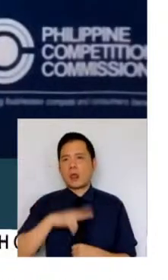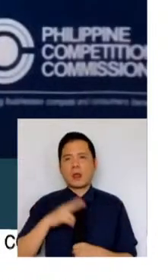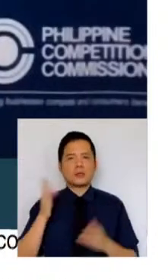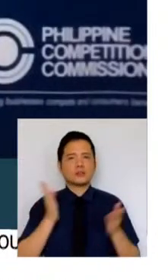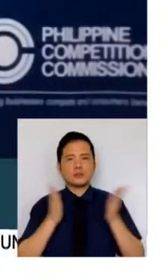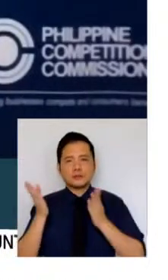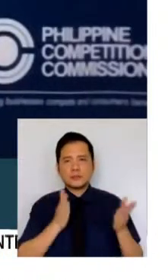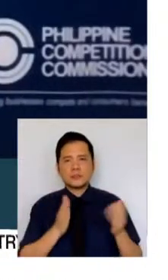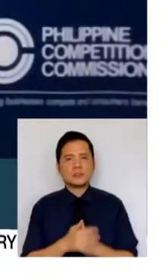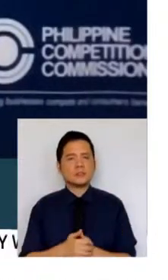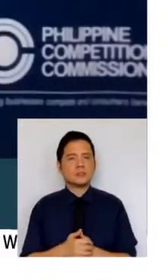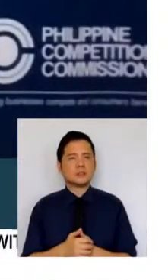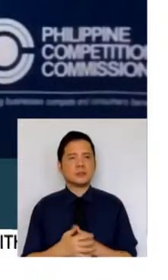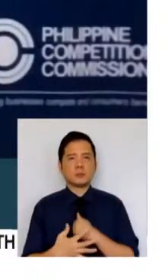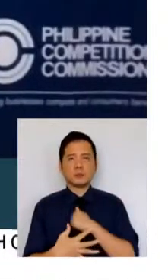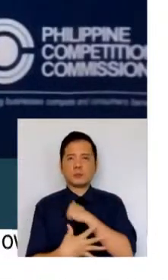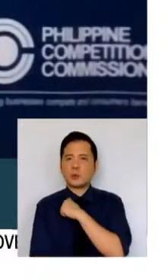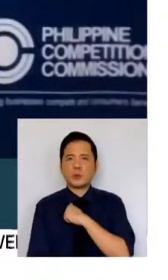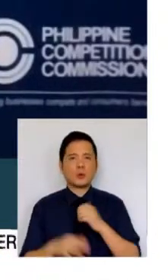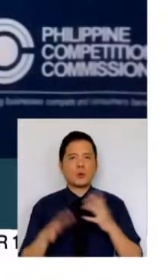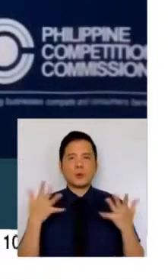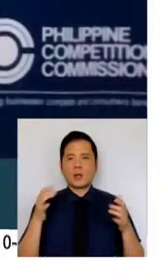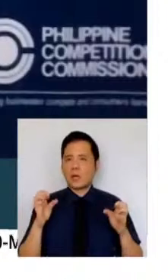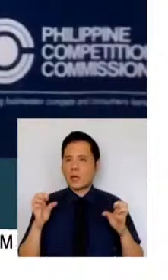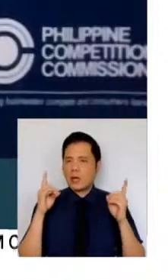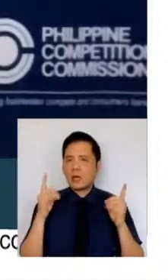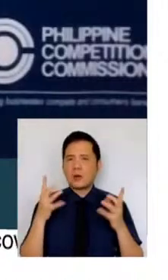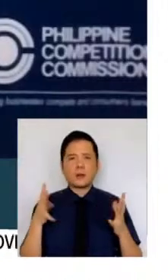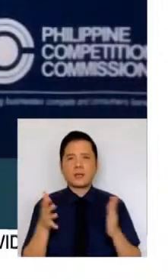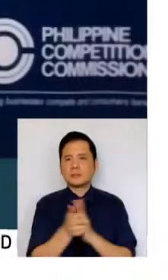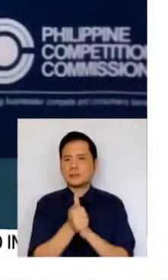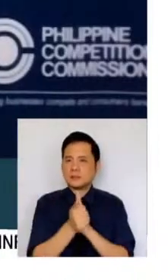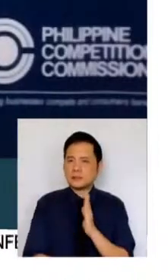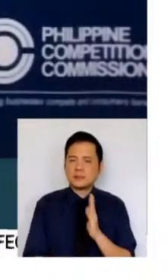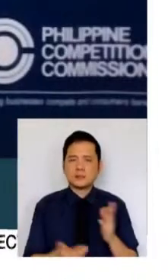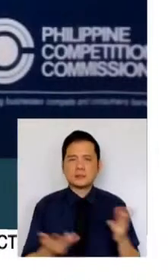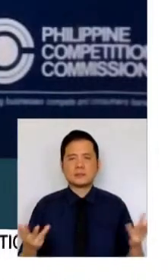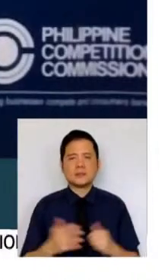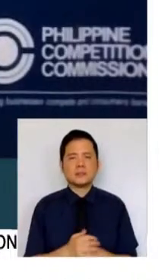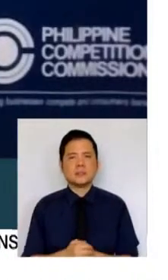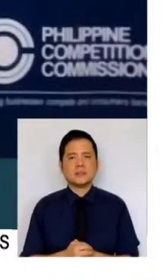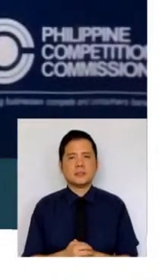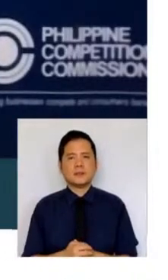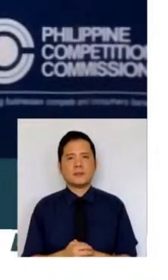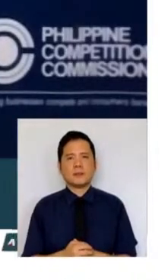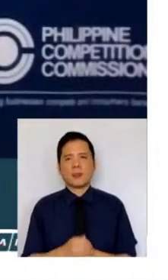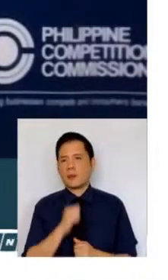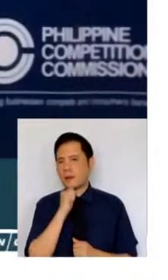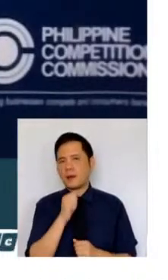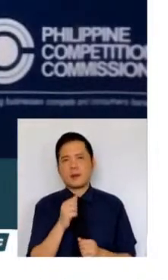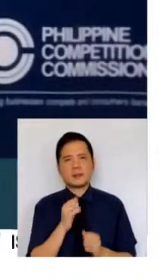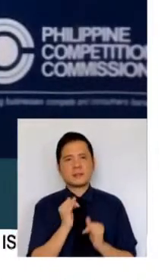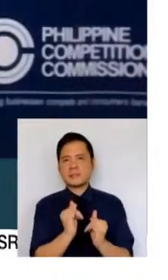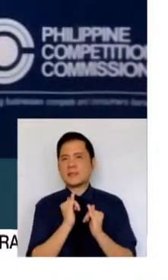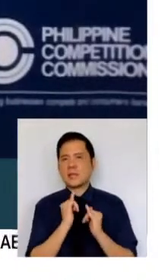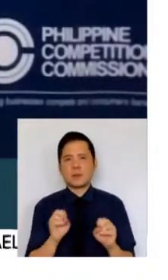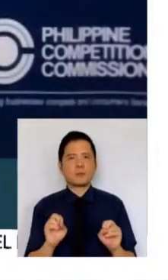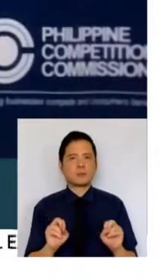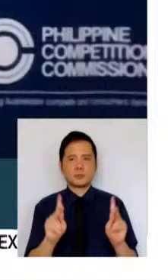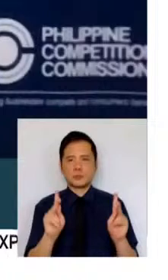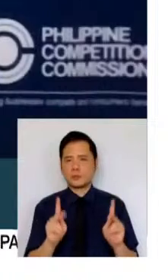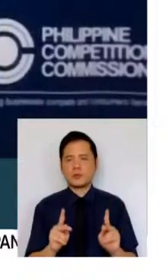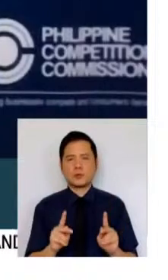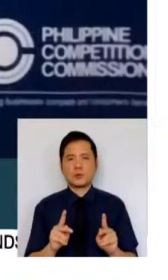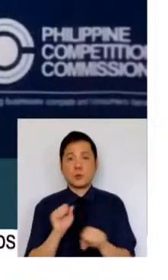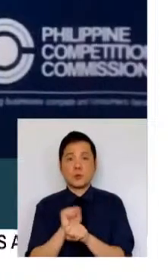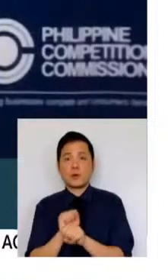Those who are poor, unskilled, low education, don't have the same opportunity for work from home arrangements,